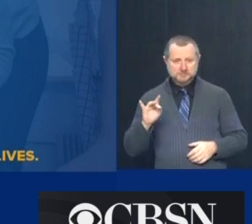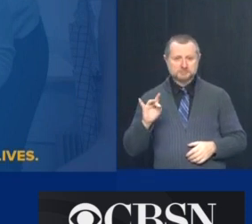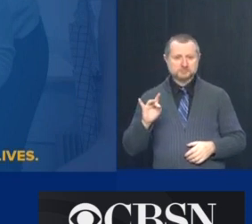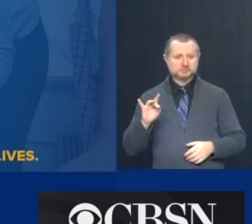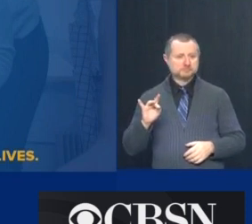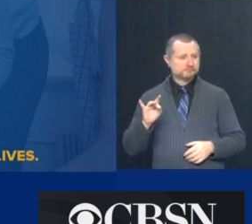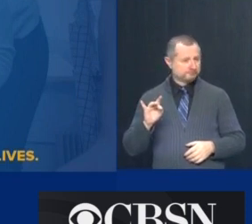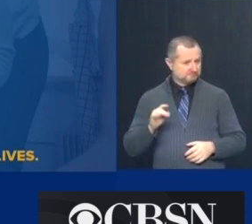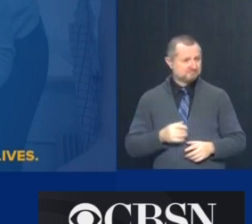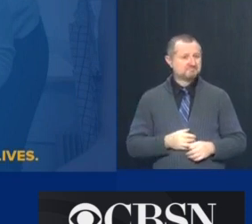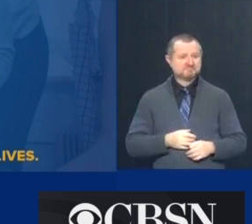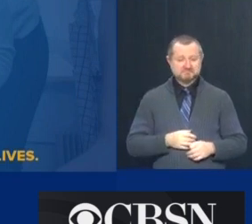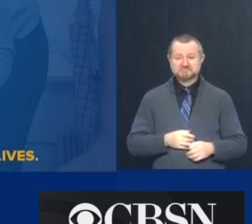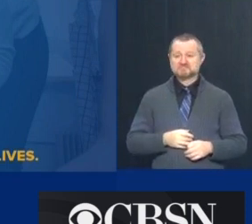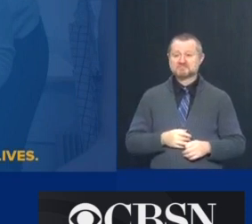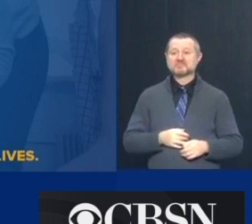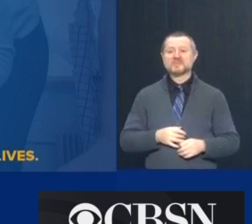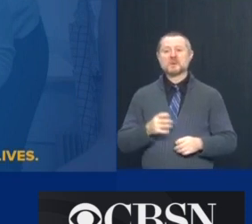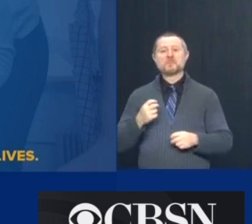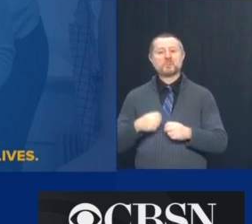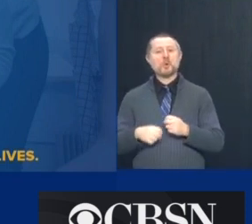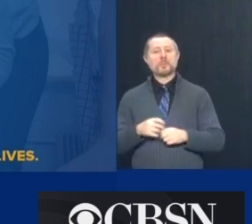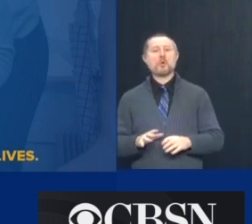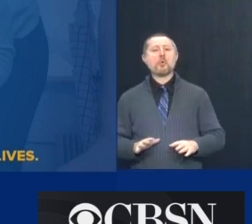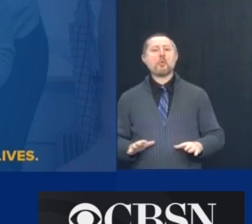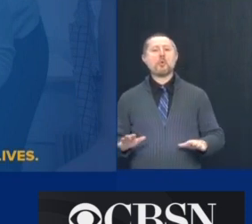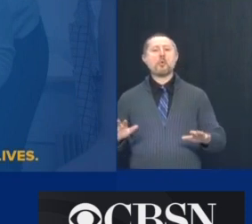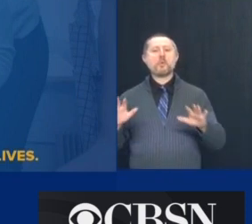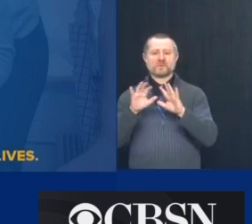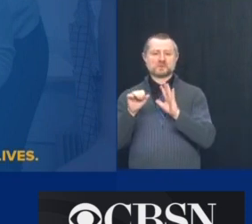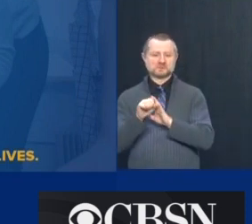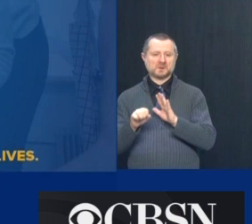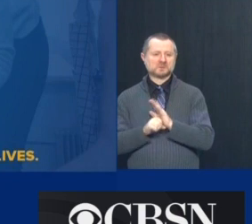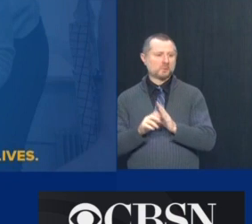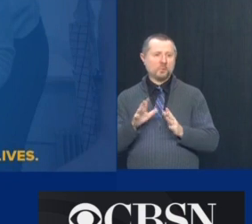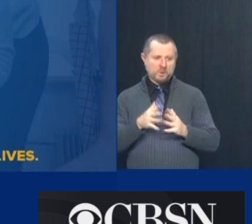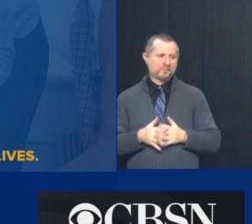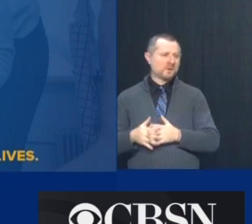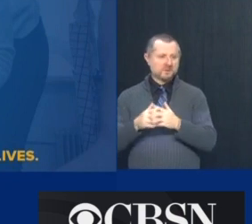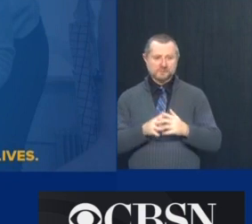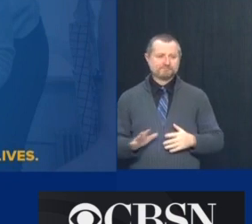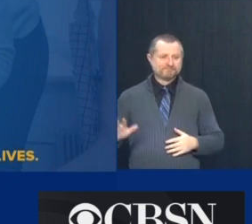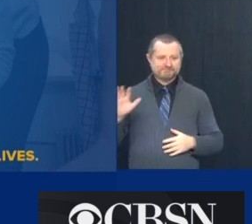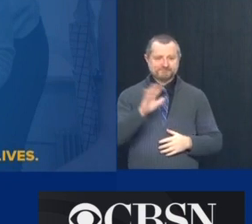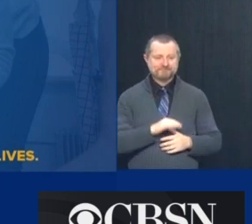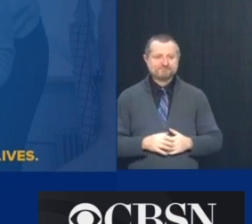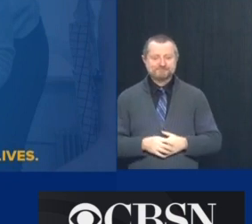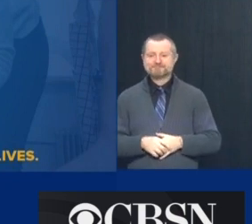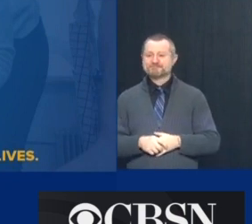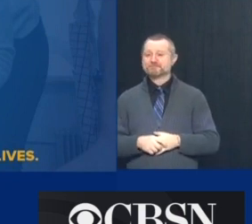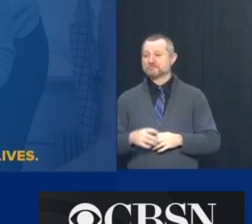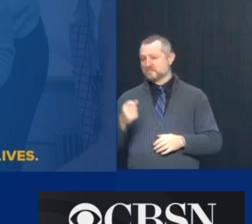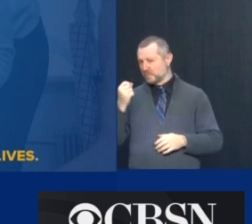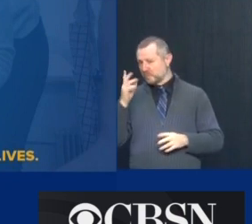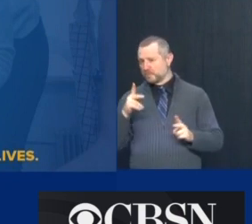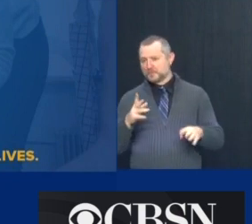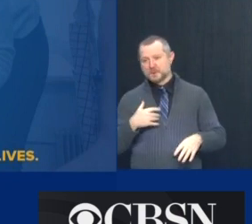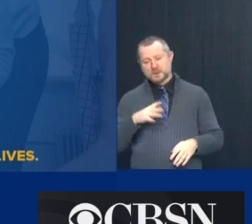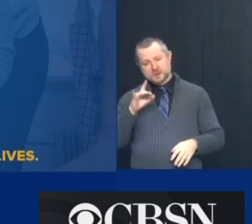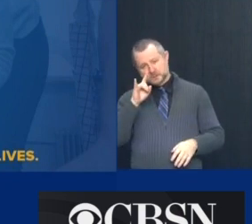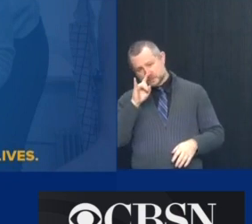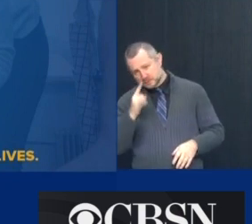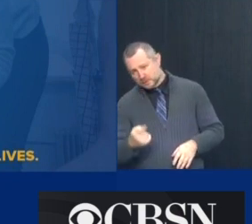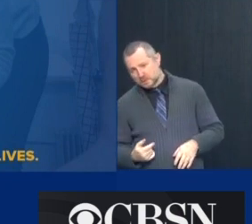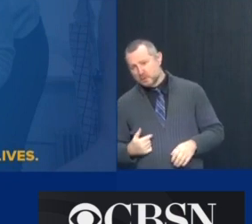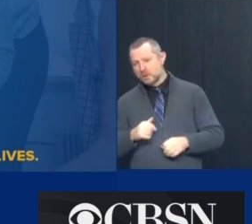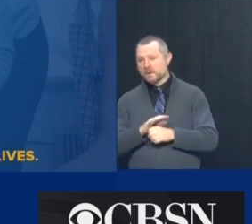a nationwide problem. I understand that people say, I don't like the restrictions, I have COVID fatigue.